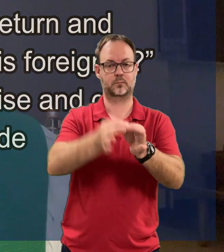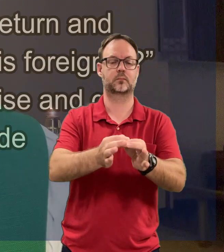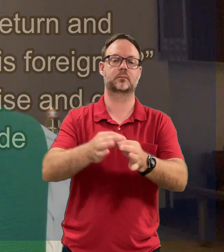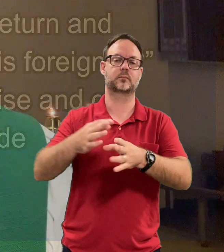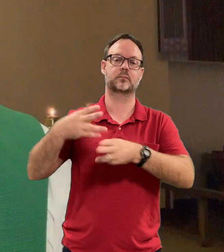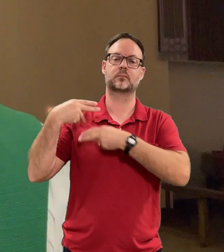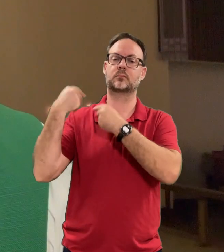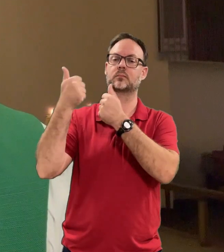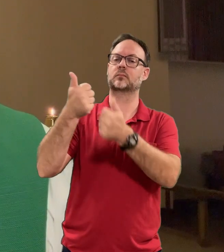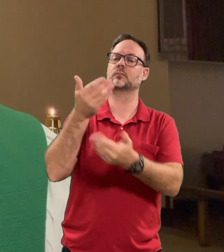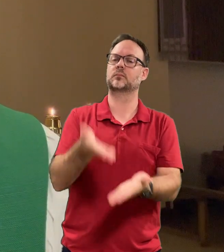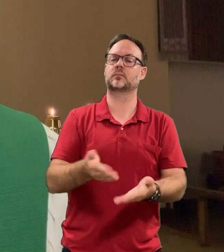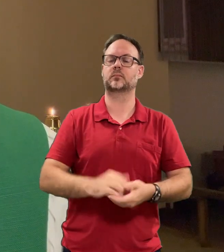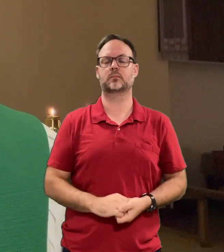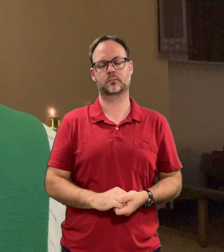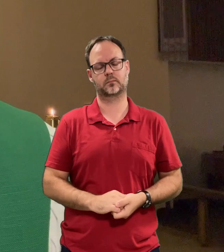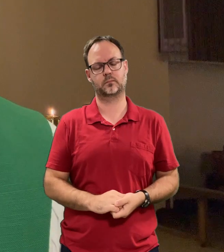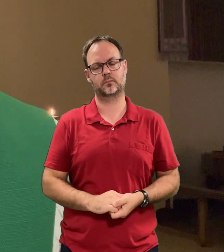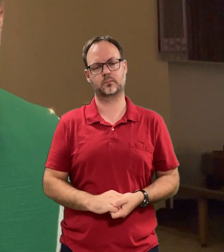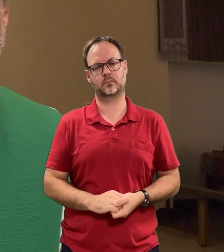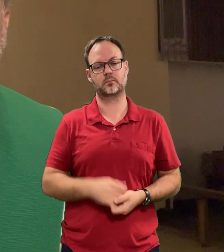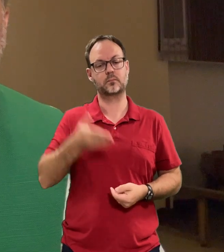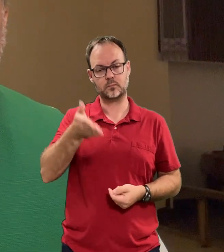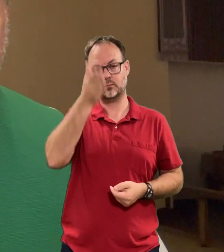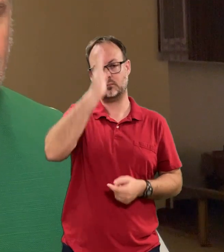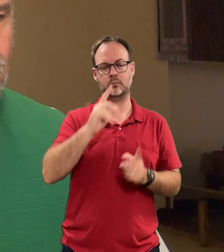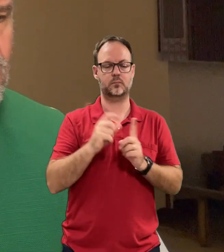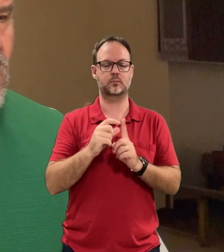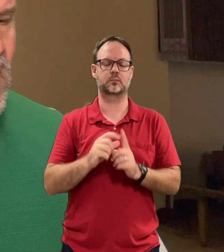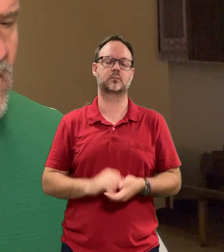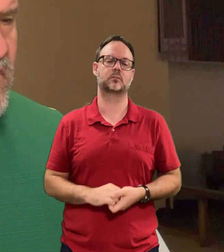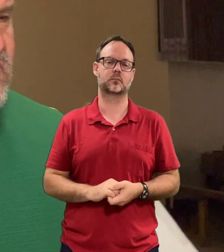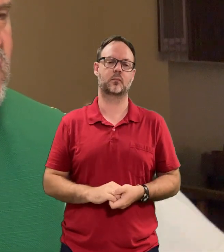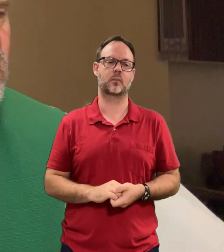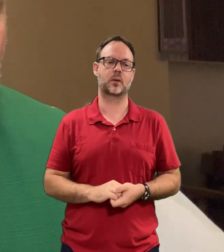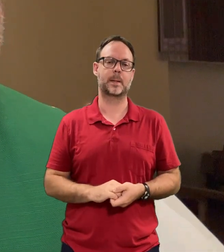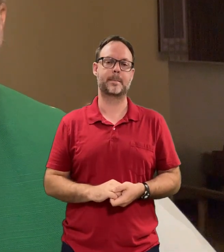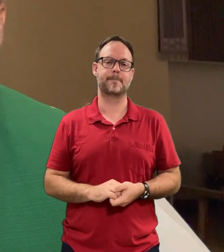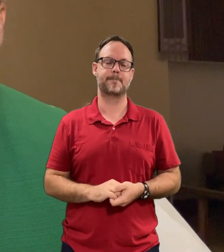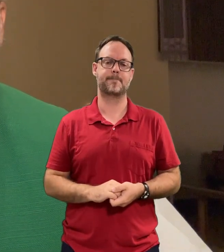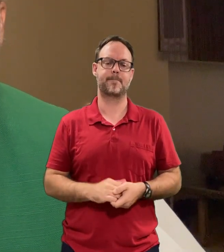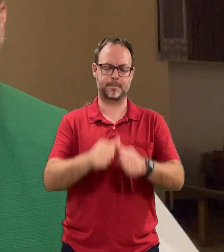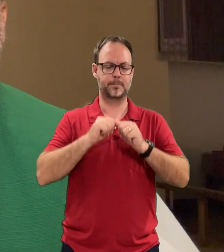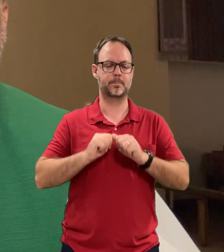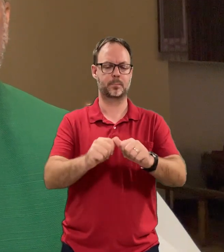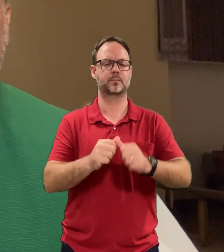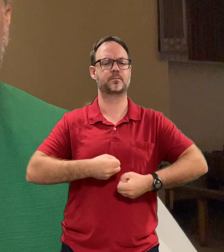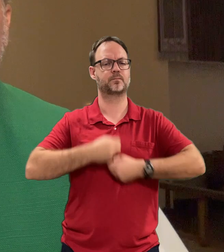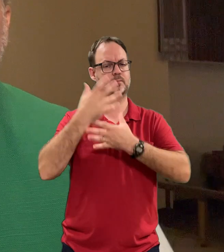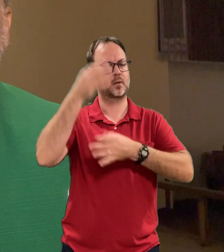well. This is the word of our God. We continue now to confess our